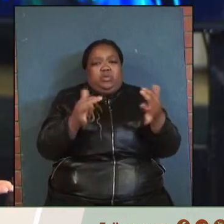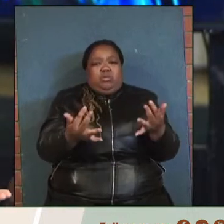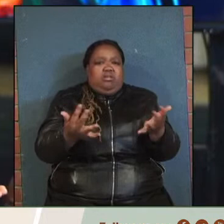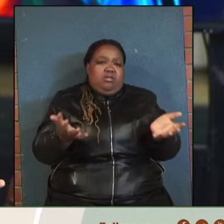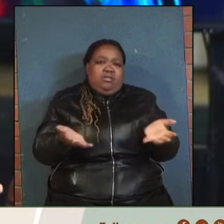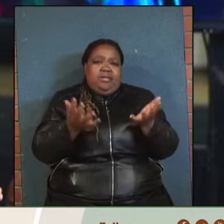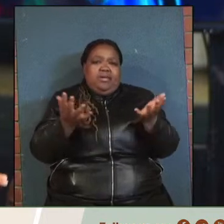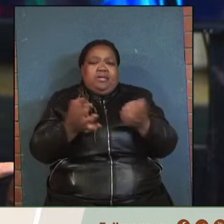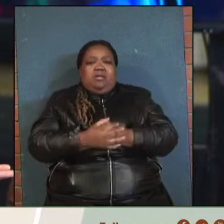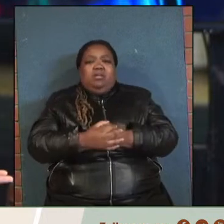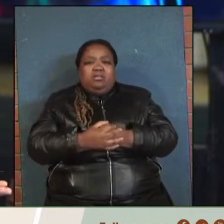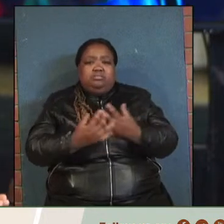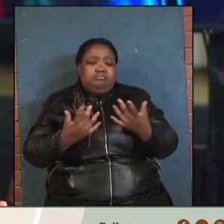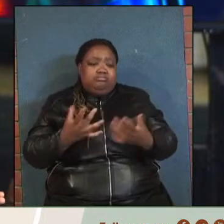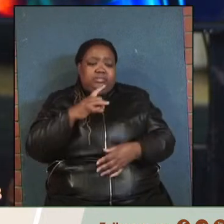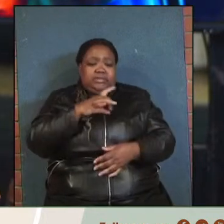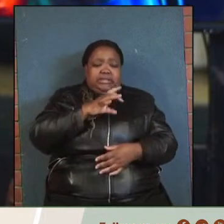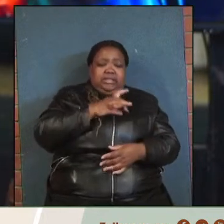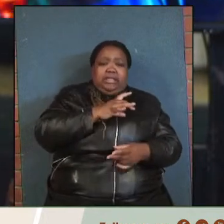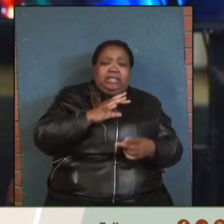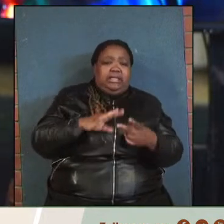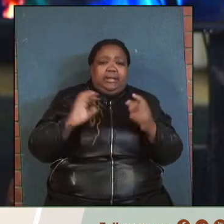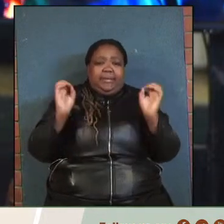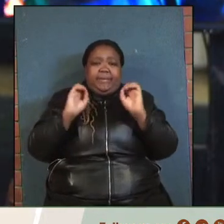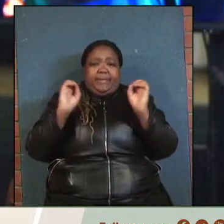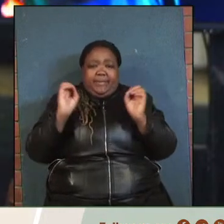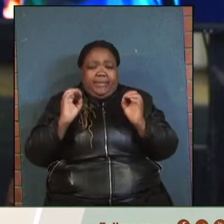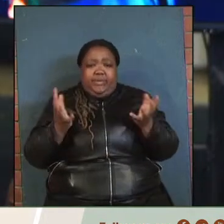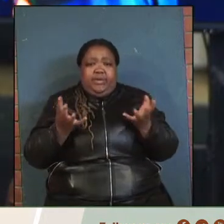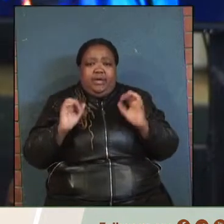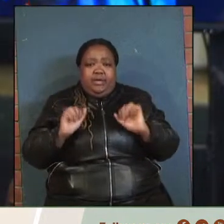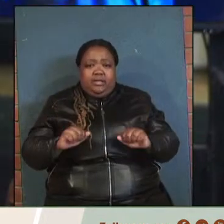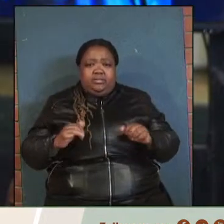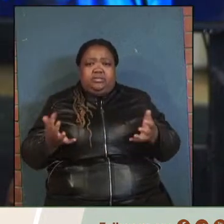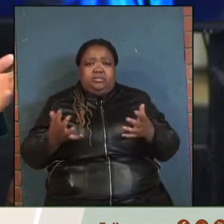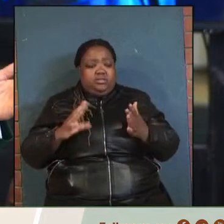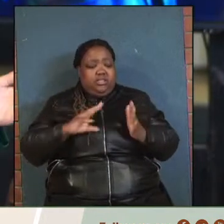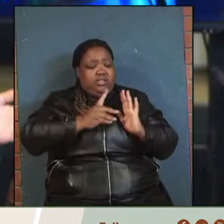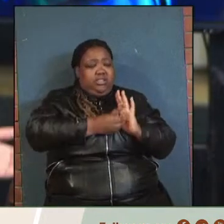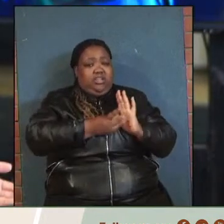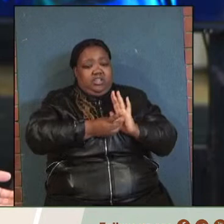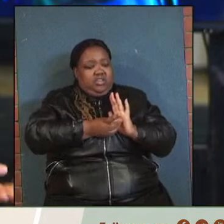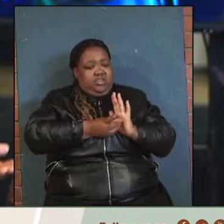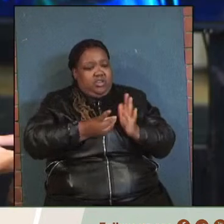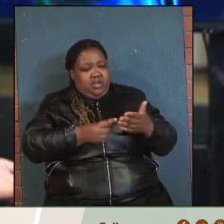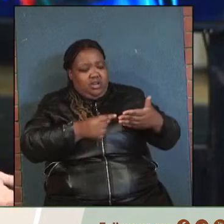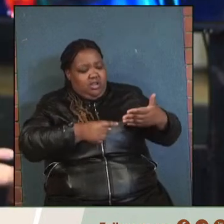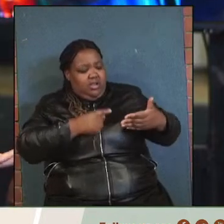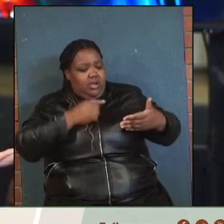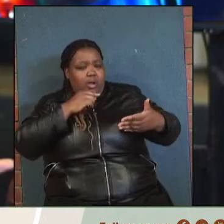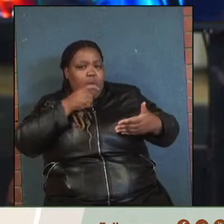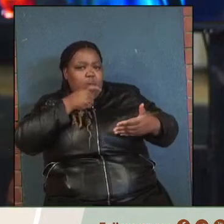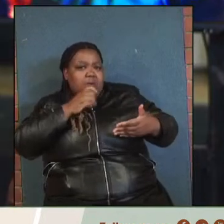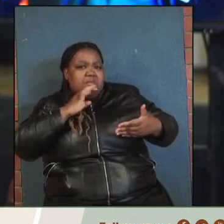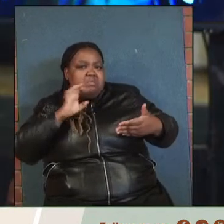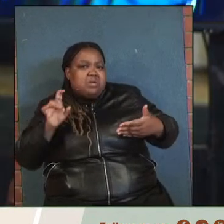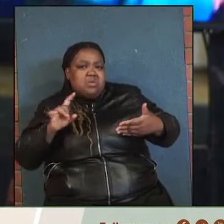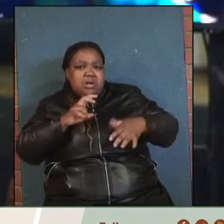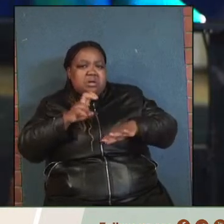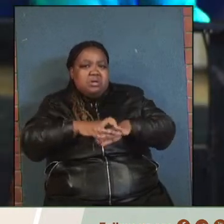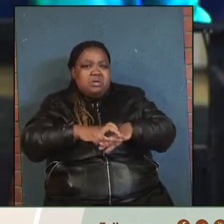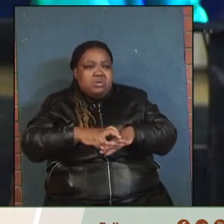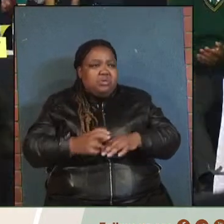boring, without being scared, without having to read in a dictionary before we can identify what we can do?